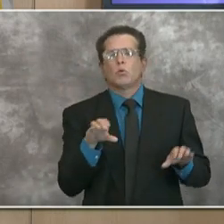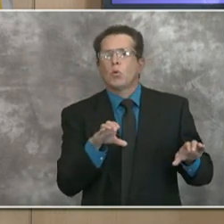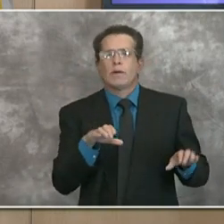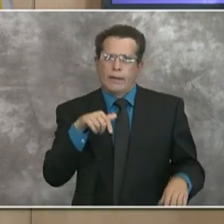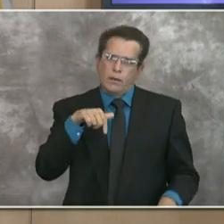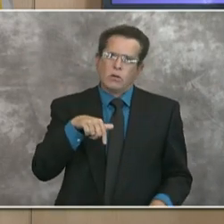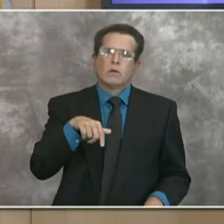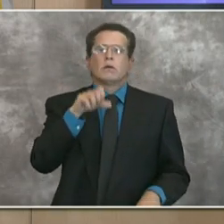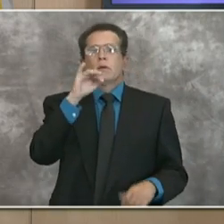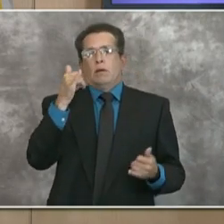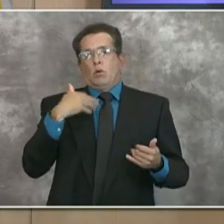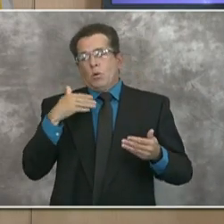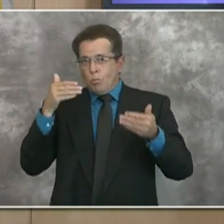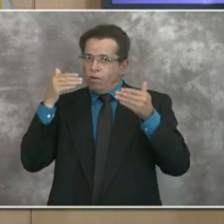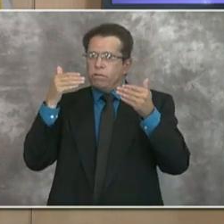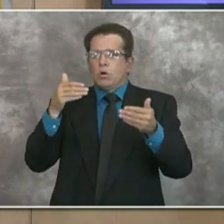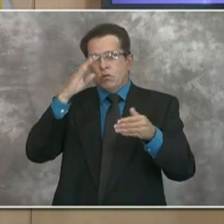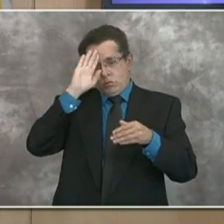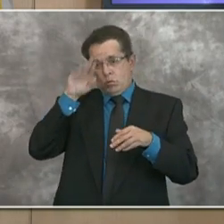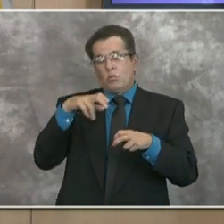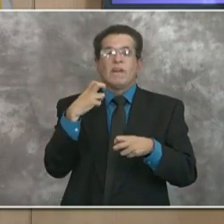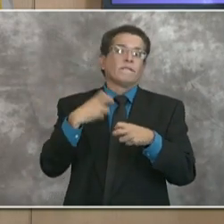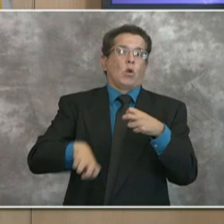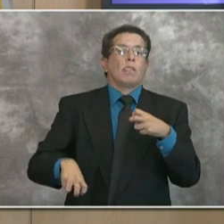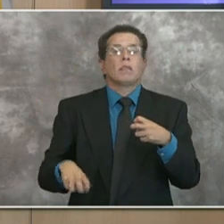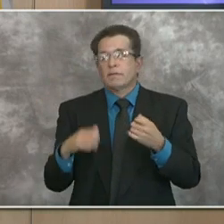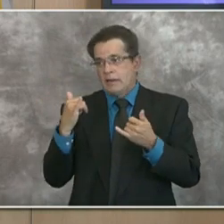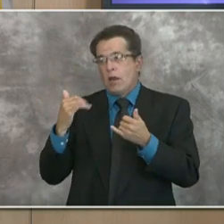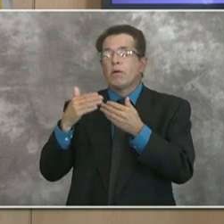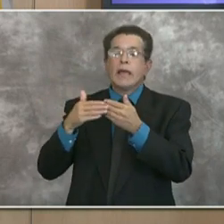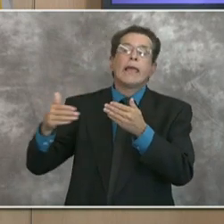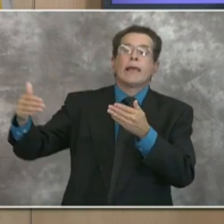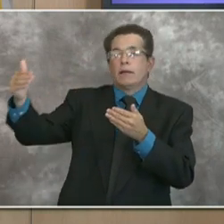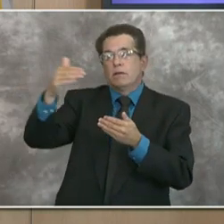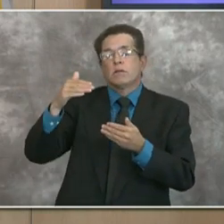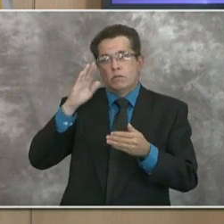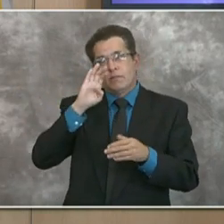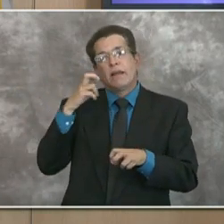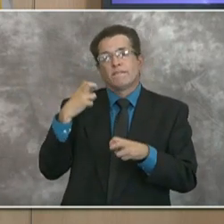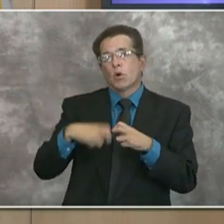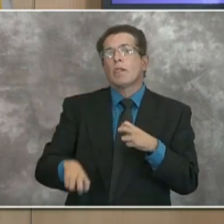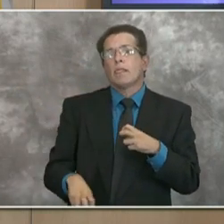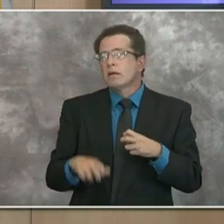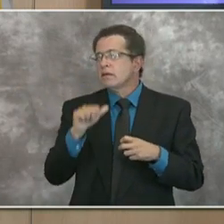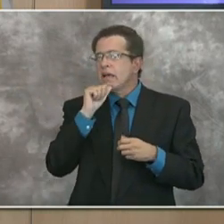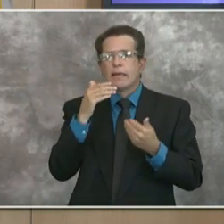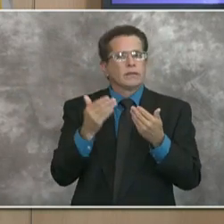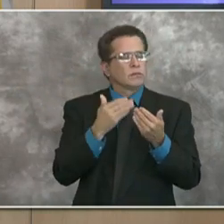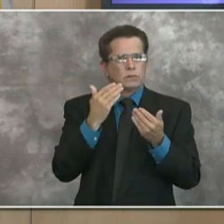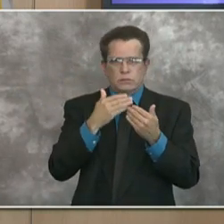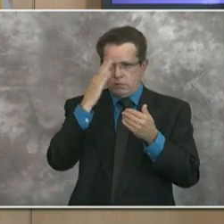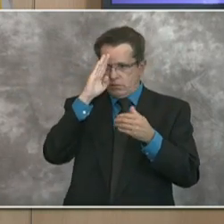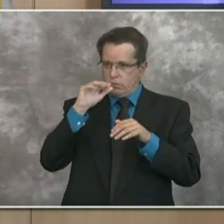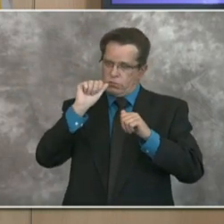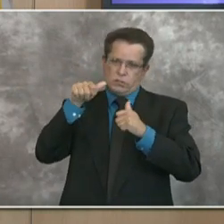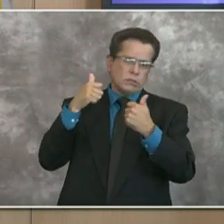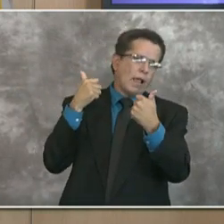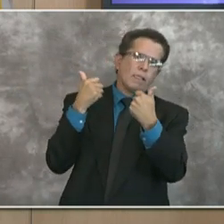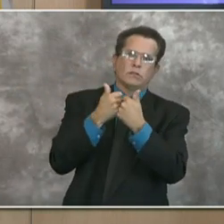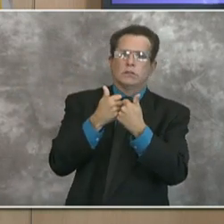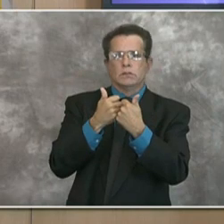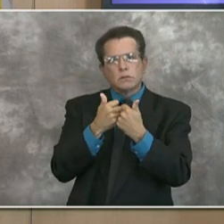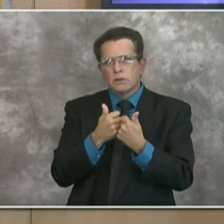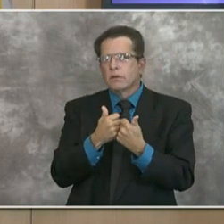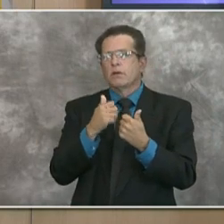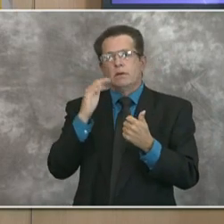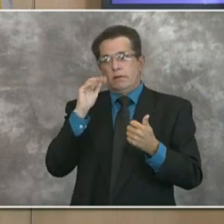as we move forward in the difficult days ahead, and we do have difficult days ahead, we are going to have challenges, we're going to have bumps in the road, we're